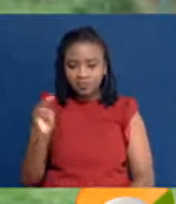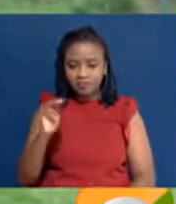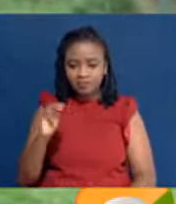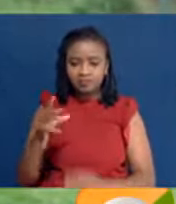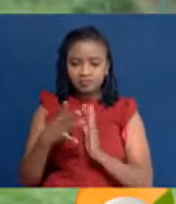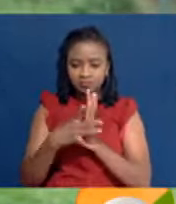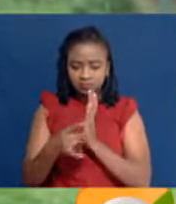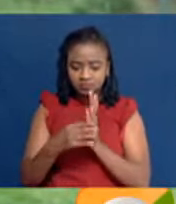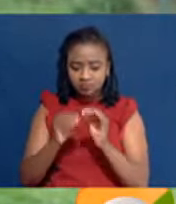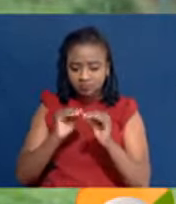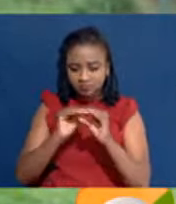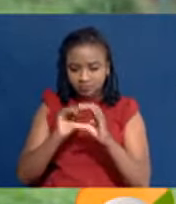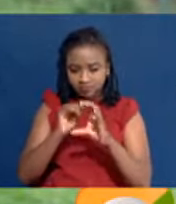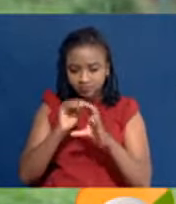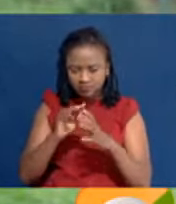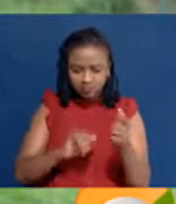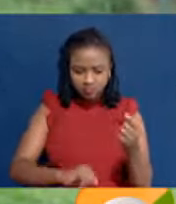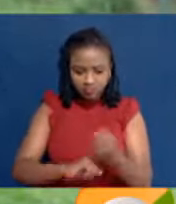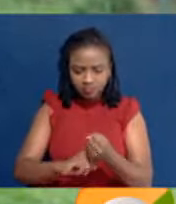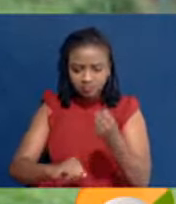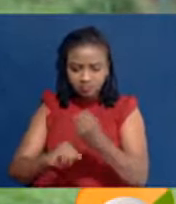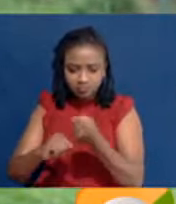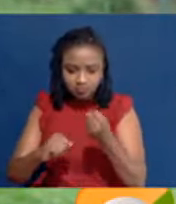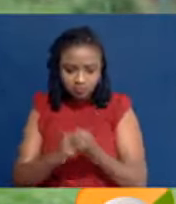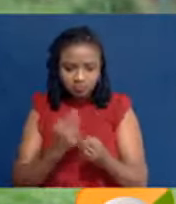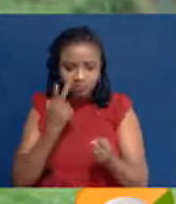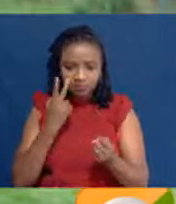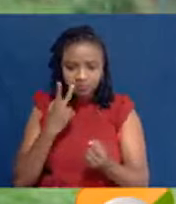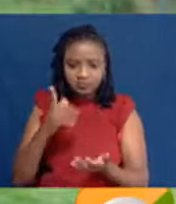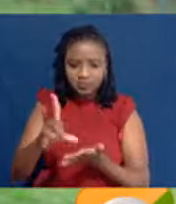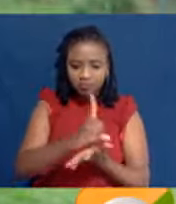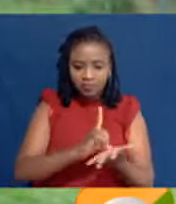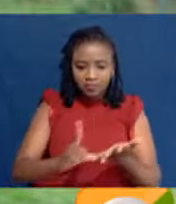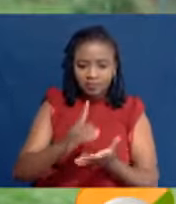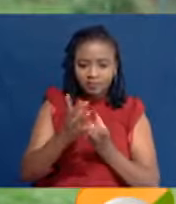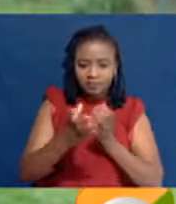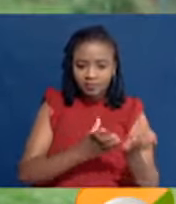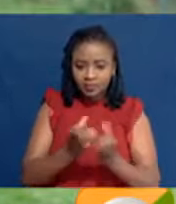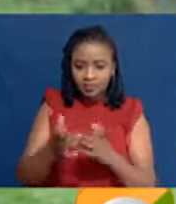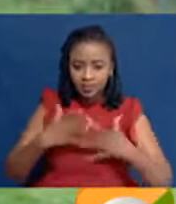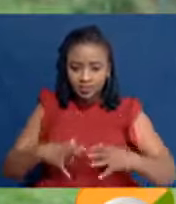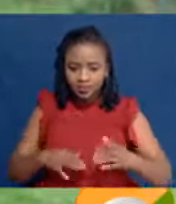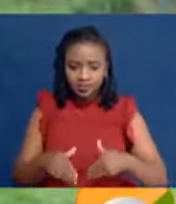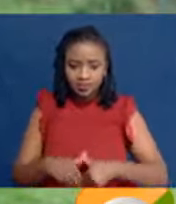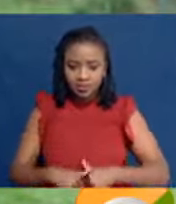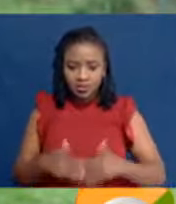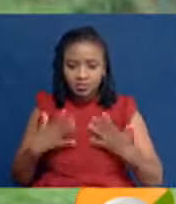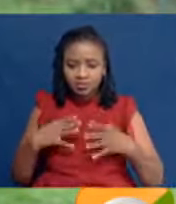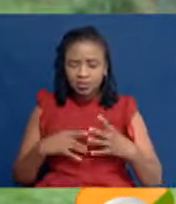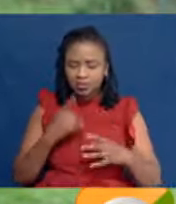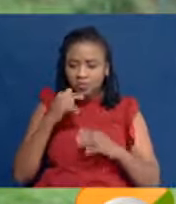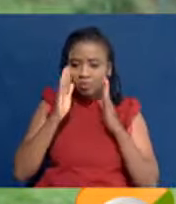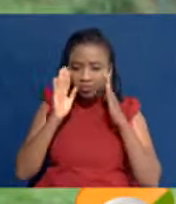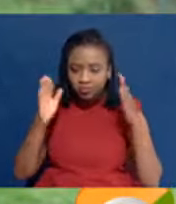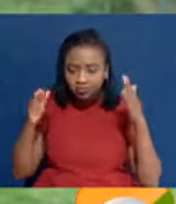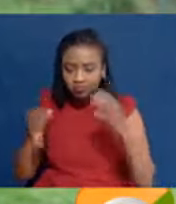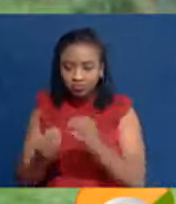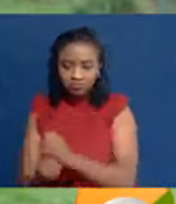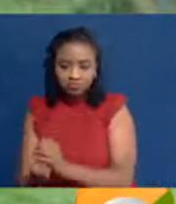locally led restoration, looking at local entrepreneurship, young people going into tree-based